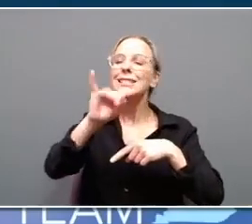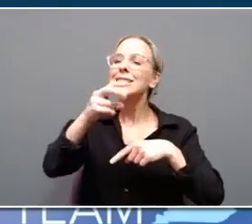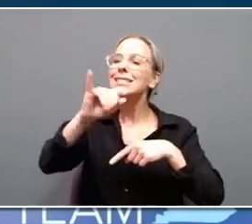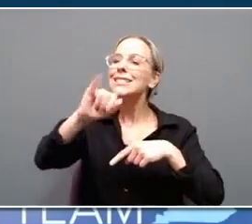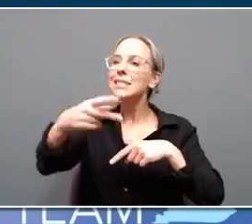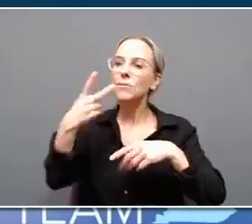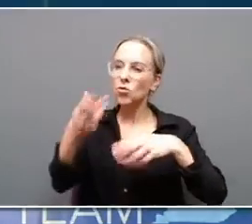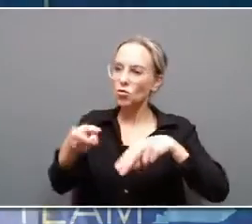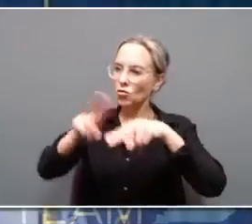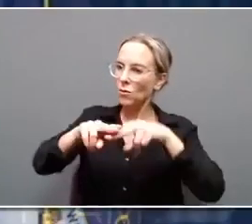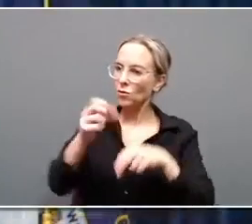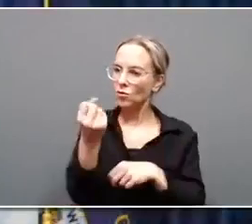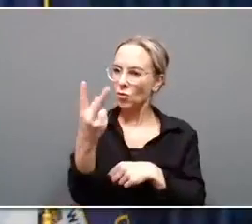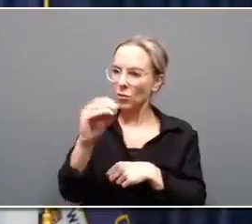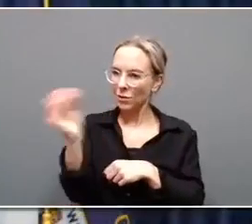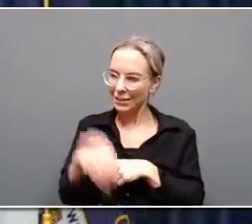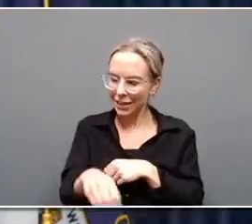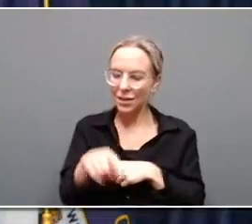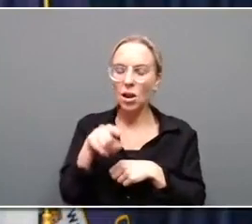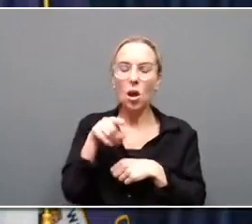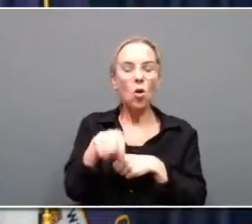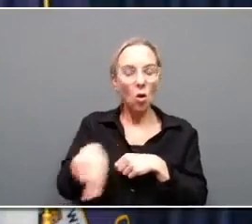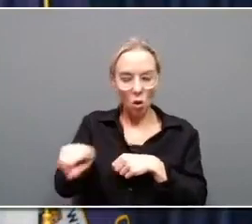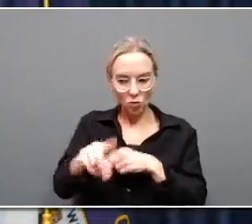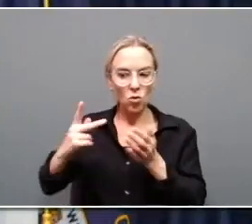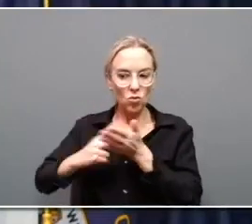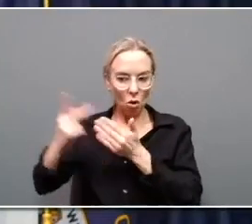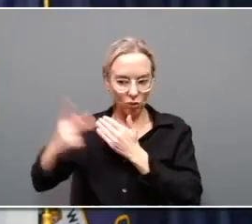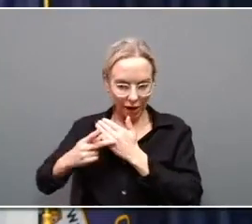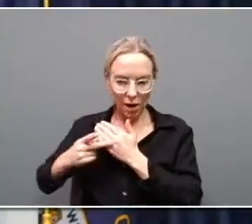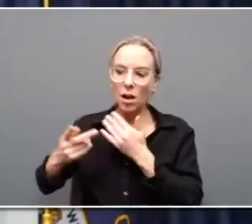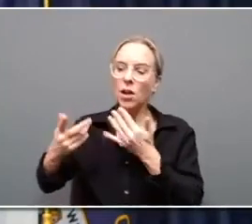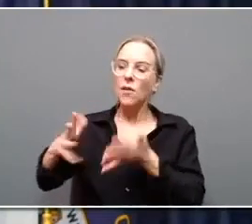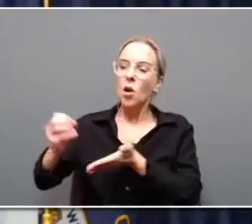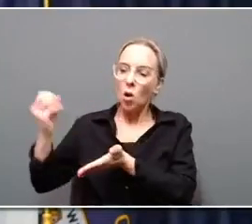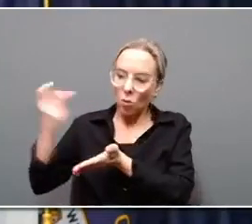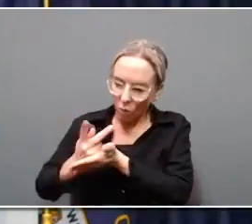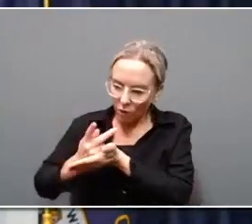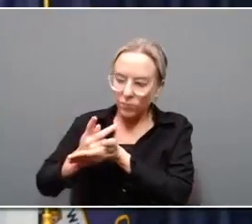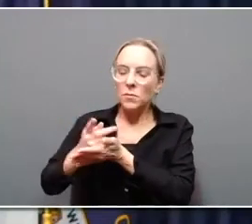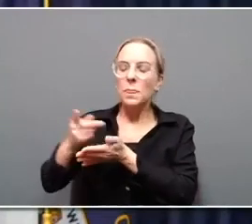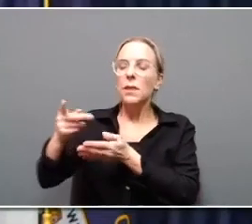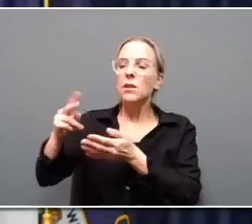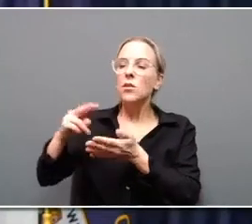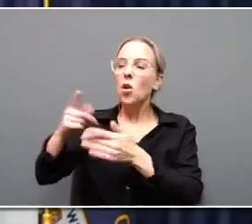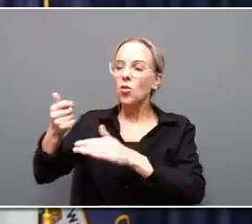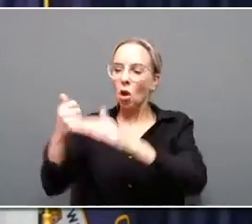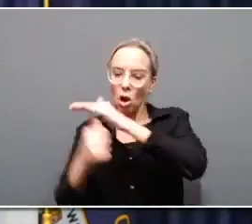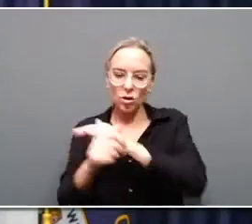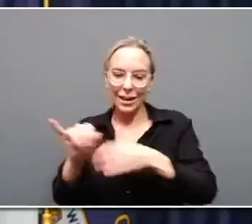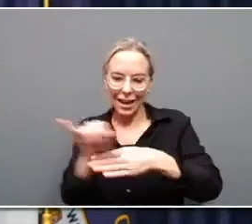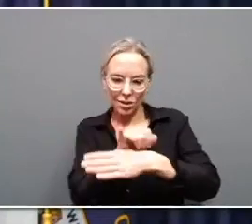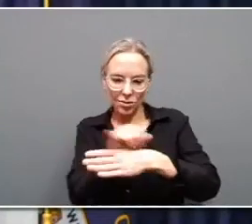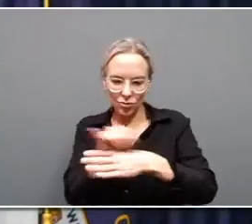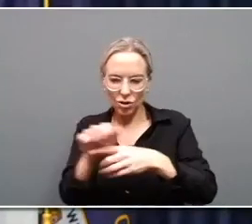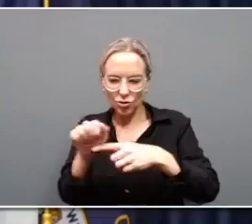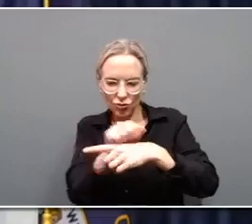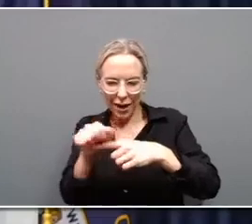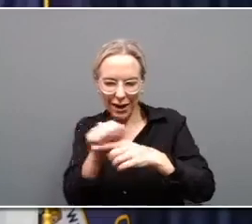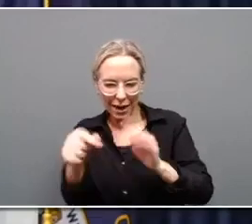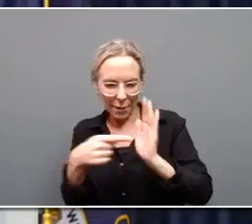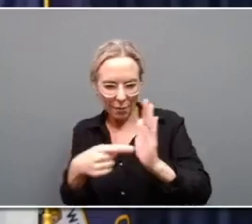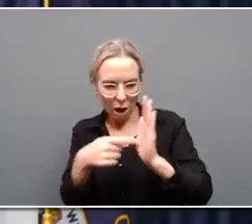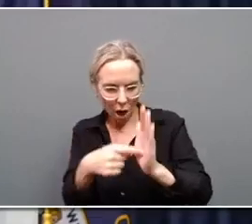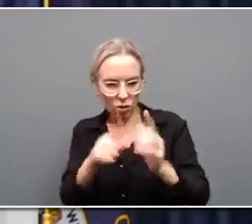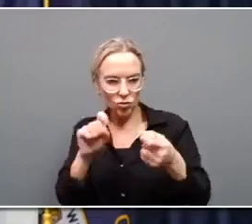12%. Registered apprenticeship programs are a proven, industry-driven training model that expedites the path into good-paying jobs